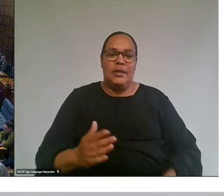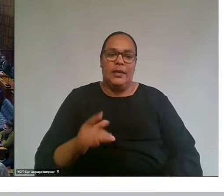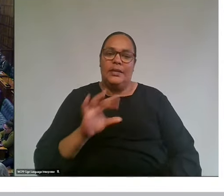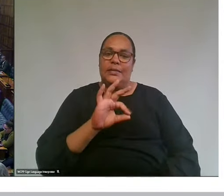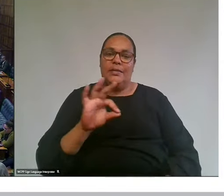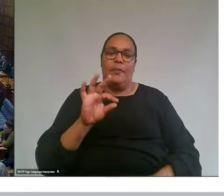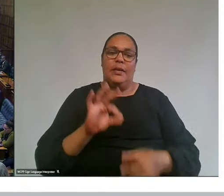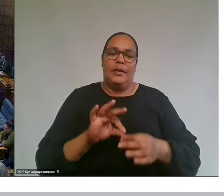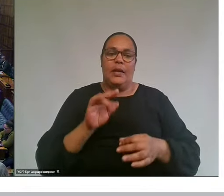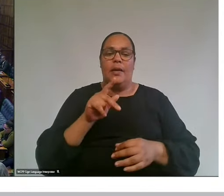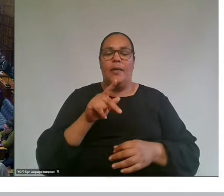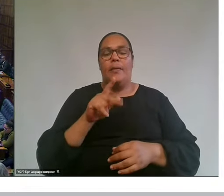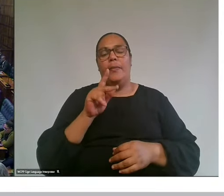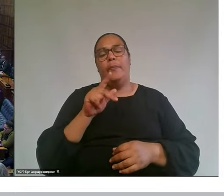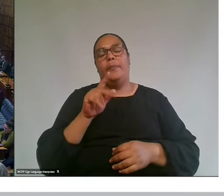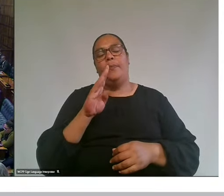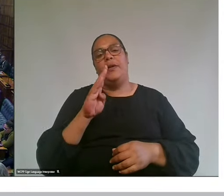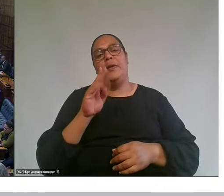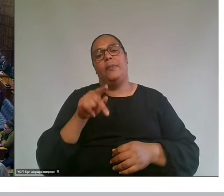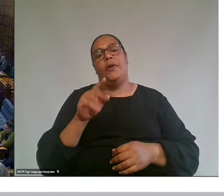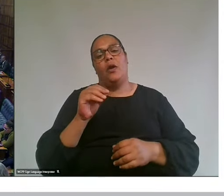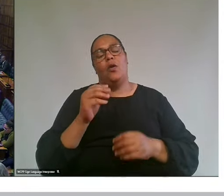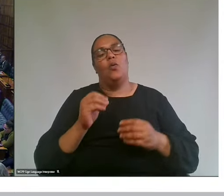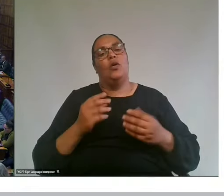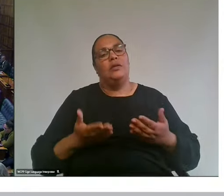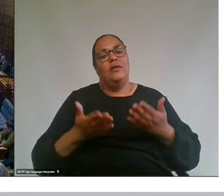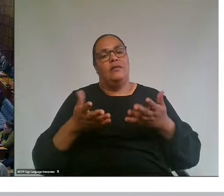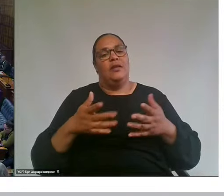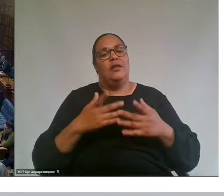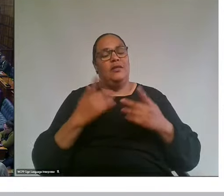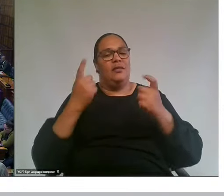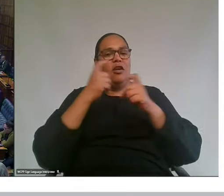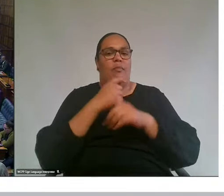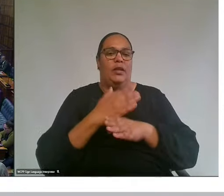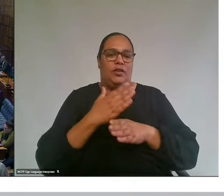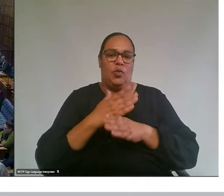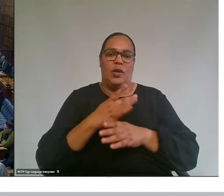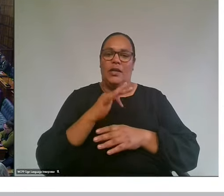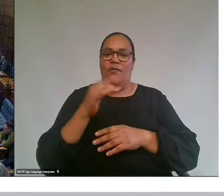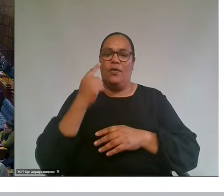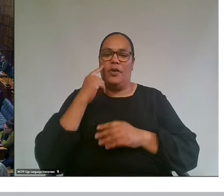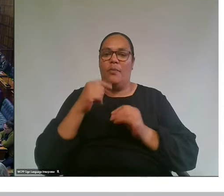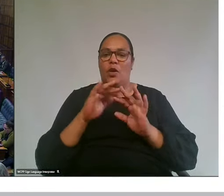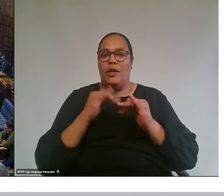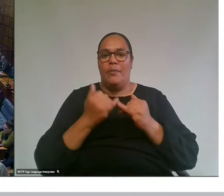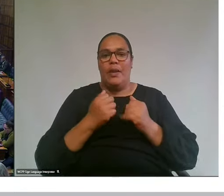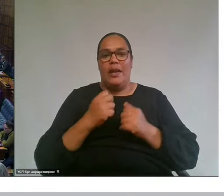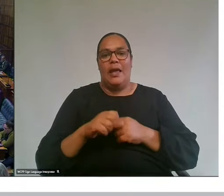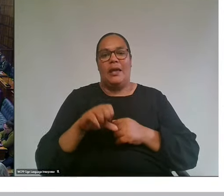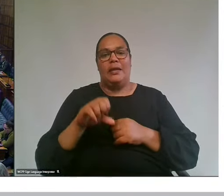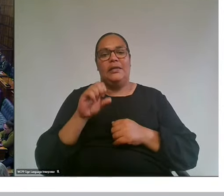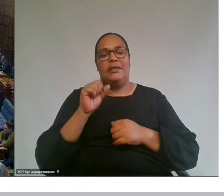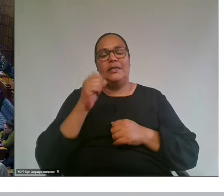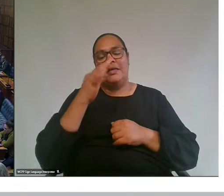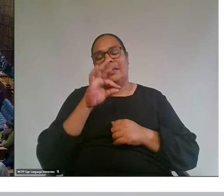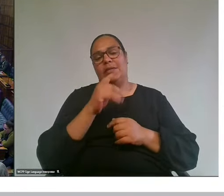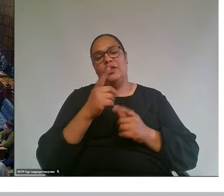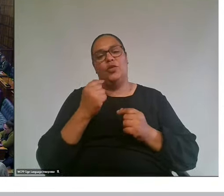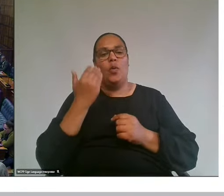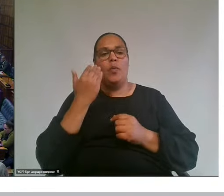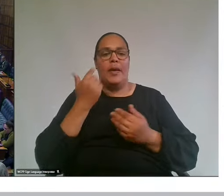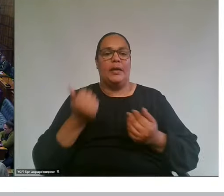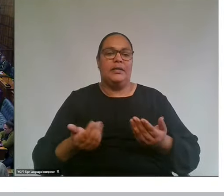particular BP jobs are all service here they're highly complex work if you think of a company like State Street that provides banking